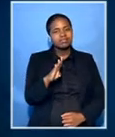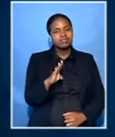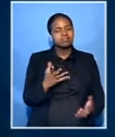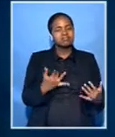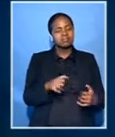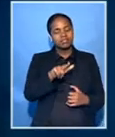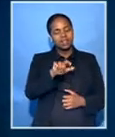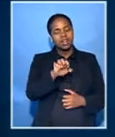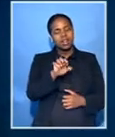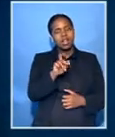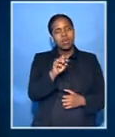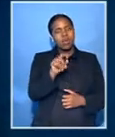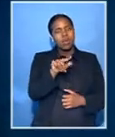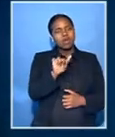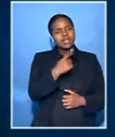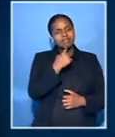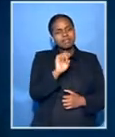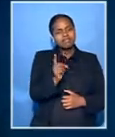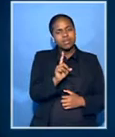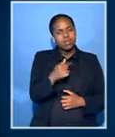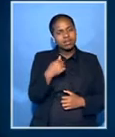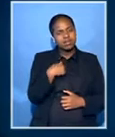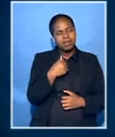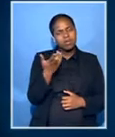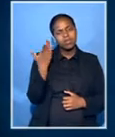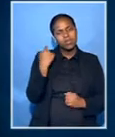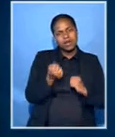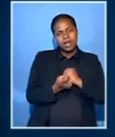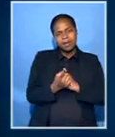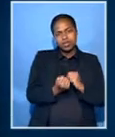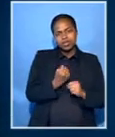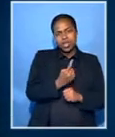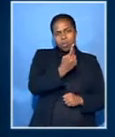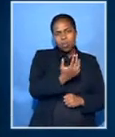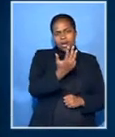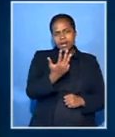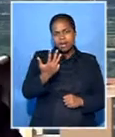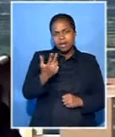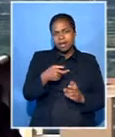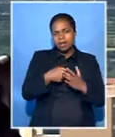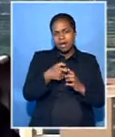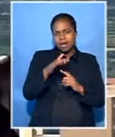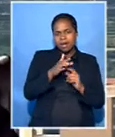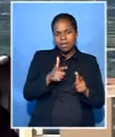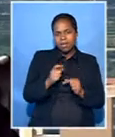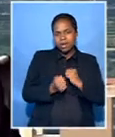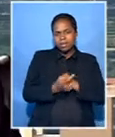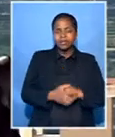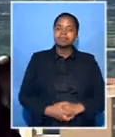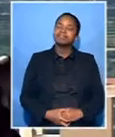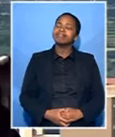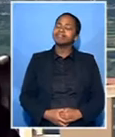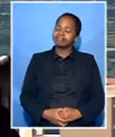What's the latest in terms of Mosioua Lekota's testimony? Good evening, Vabashni. We